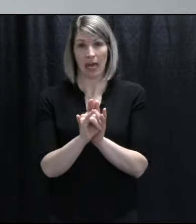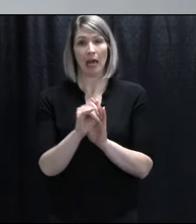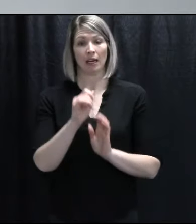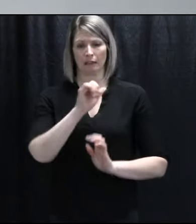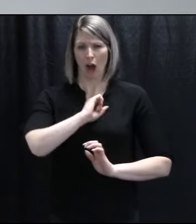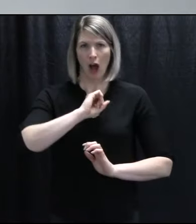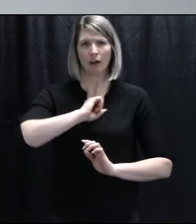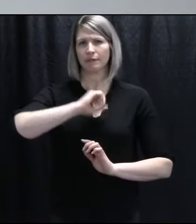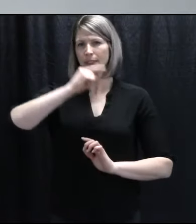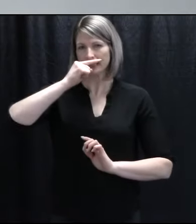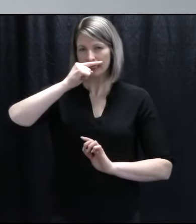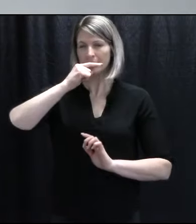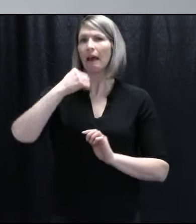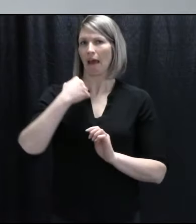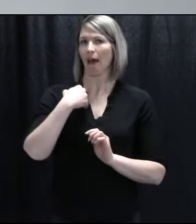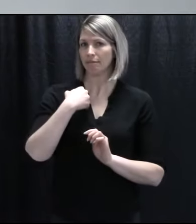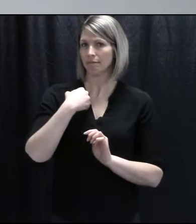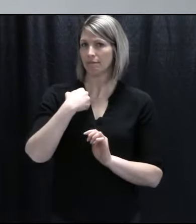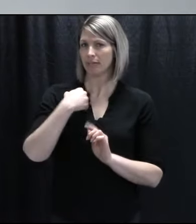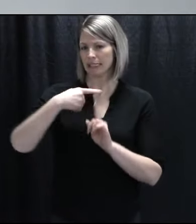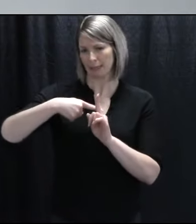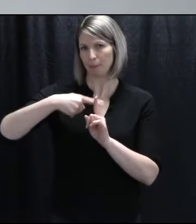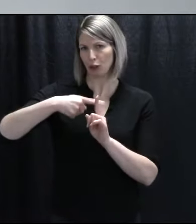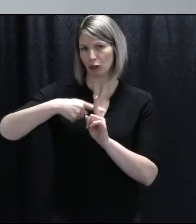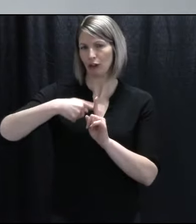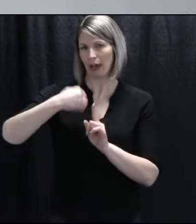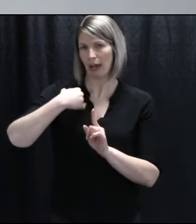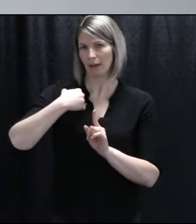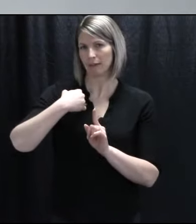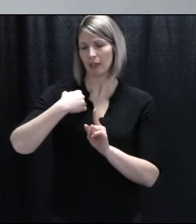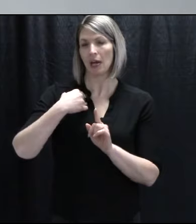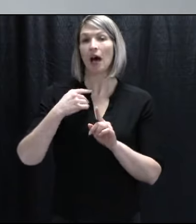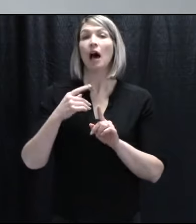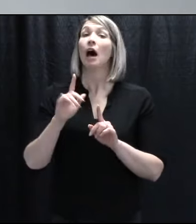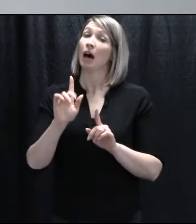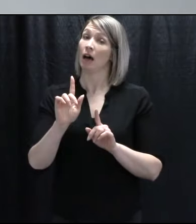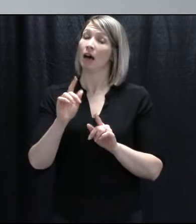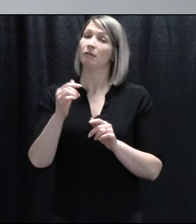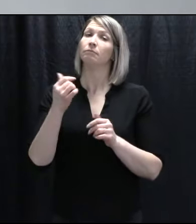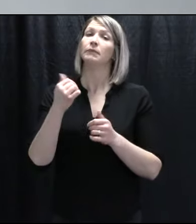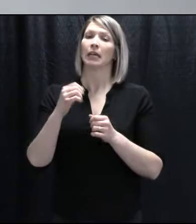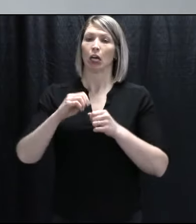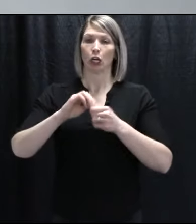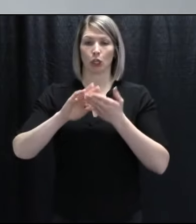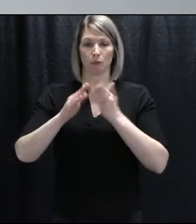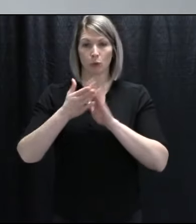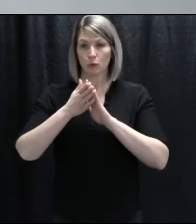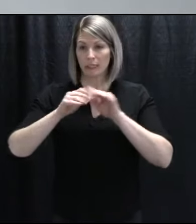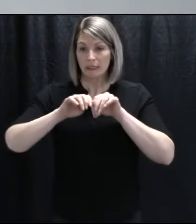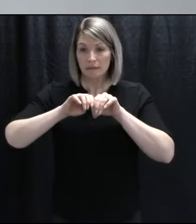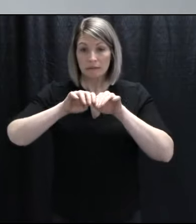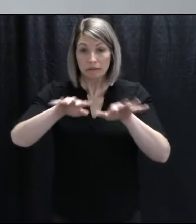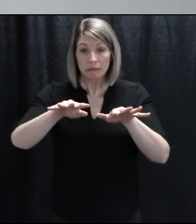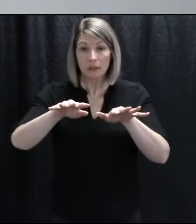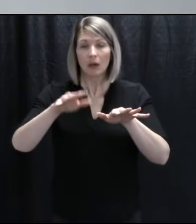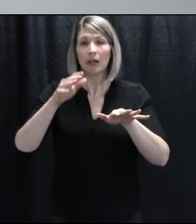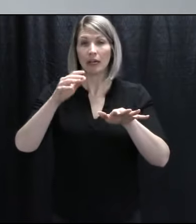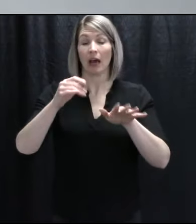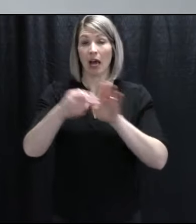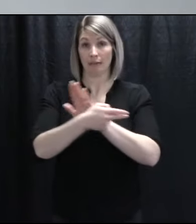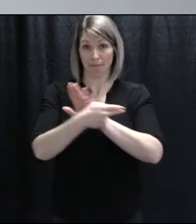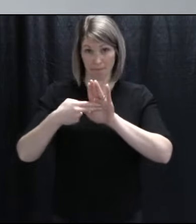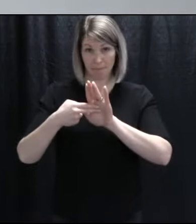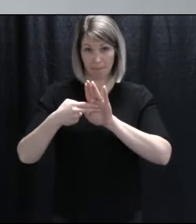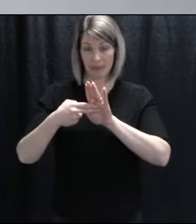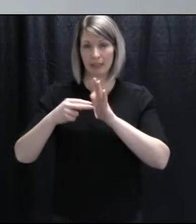symptomatic, but because it's community transmission, we don't necessarily know who they got it from, right? So